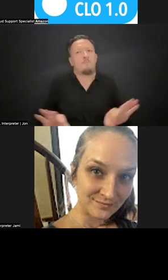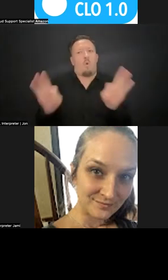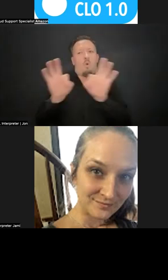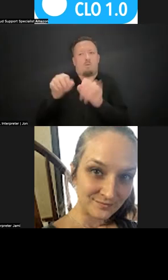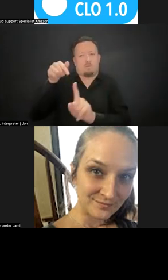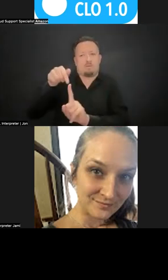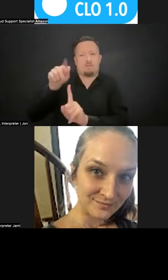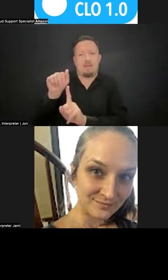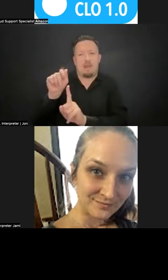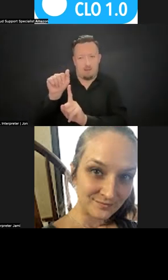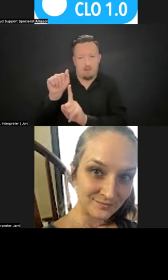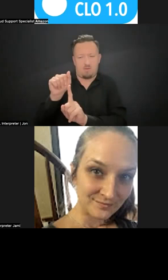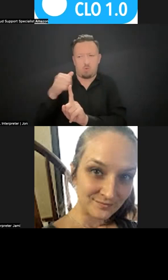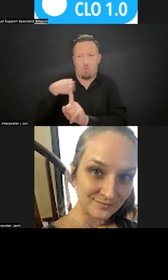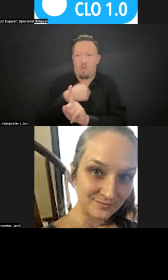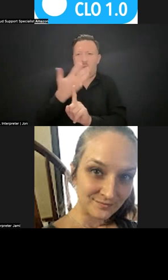these